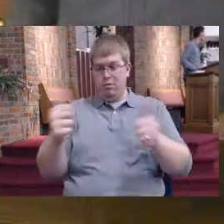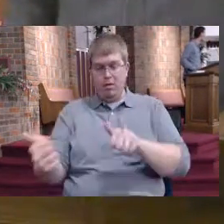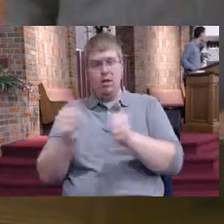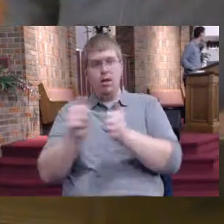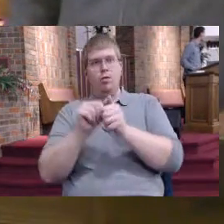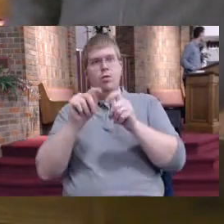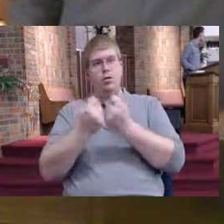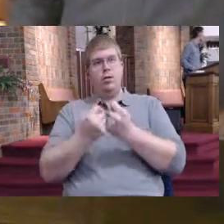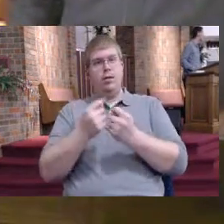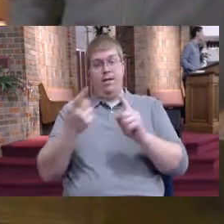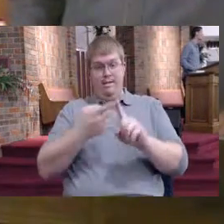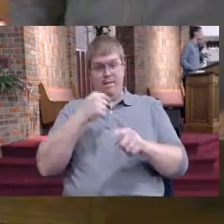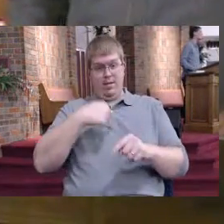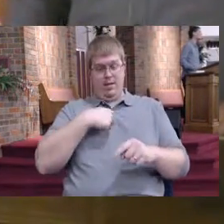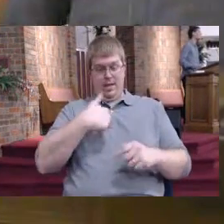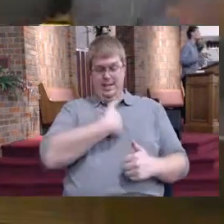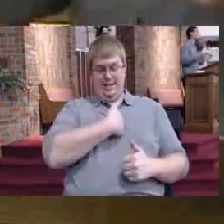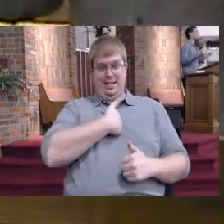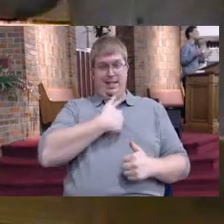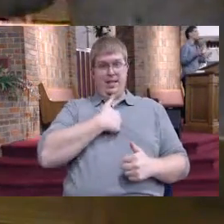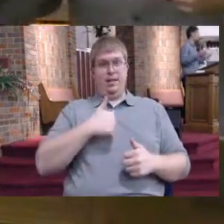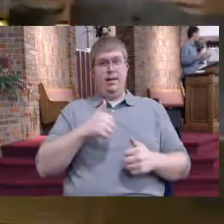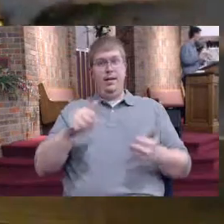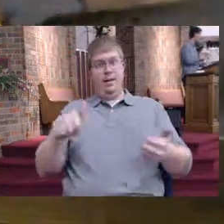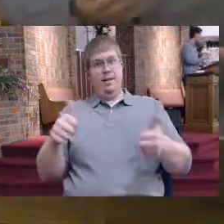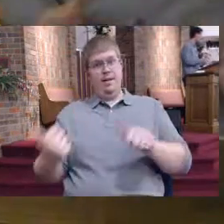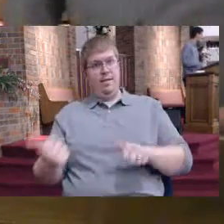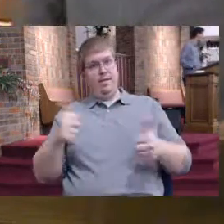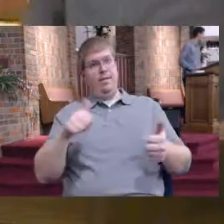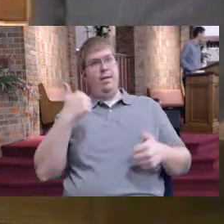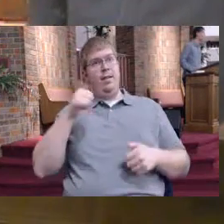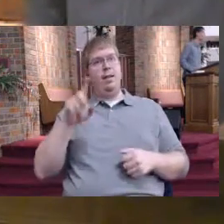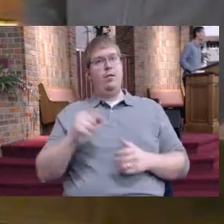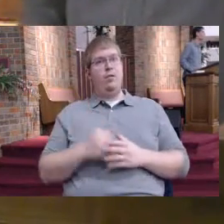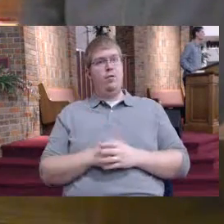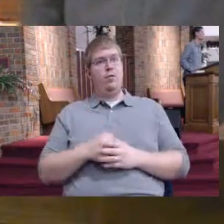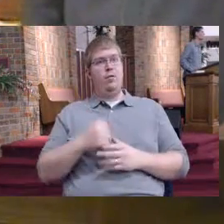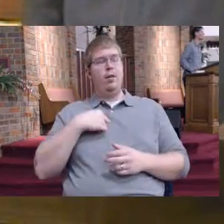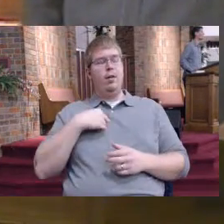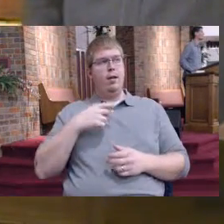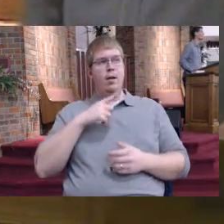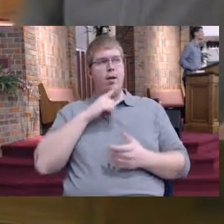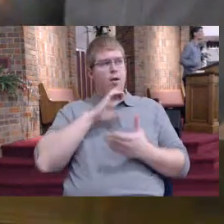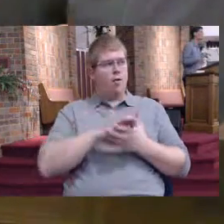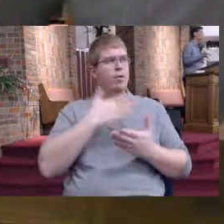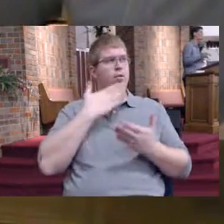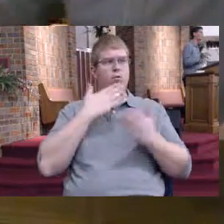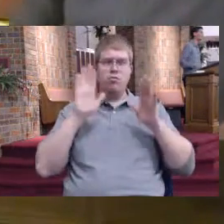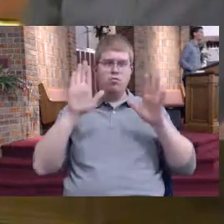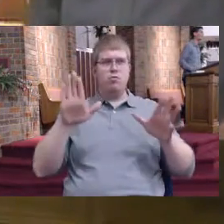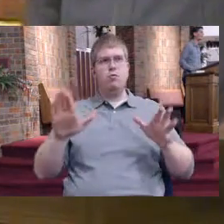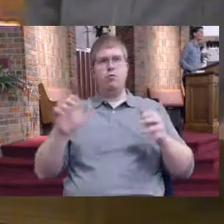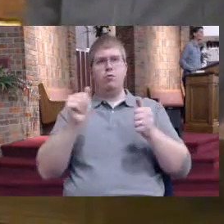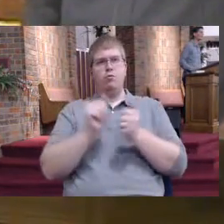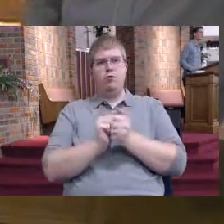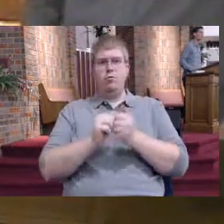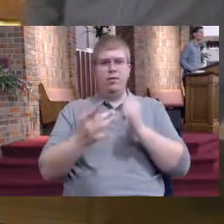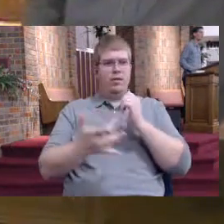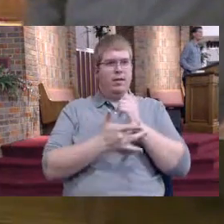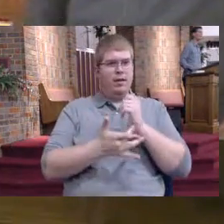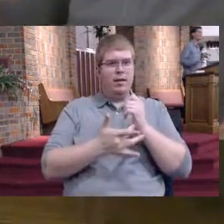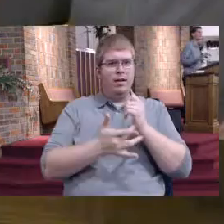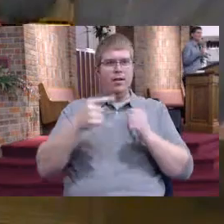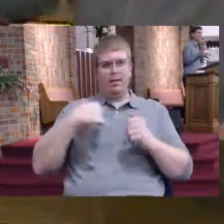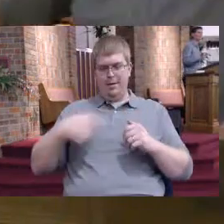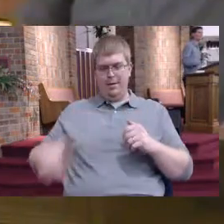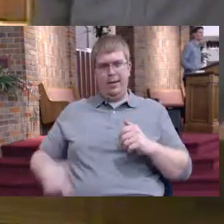personally had baptized anybody. And so, and my wife, who is great with this technology stuff, had the little iPod